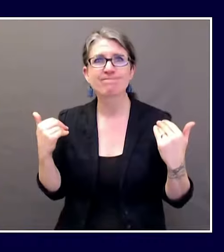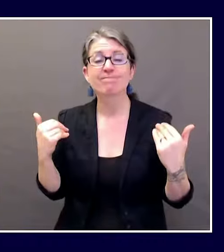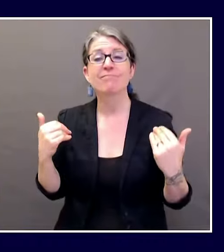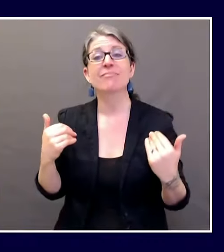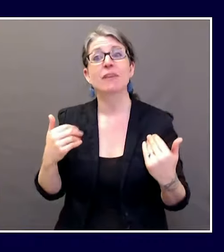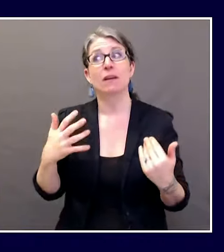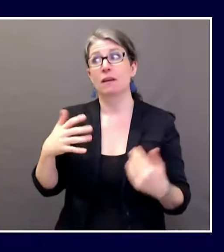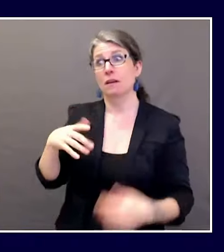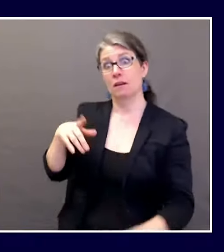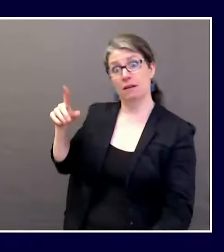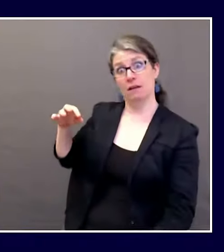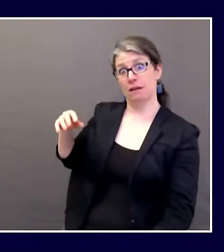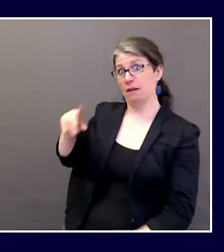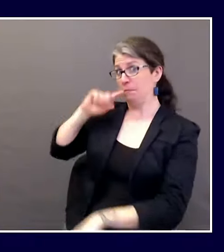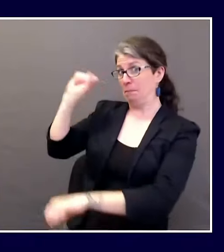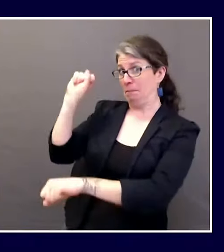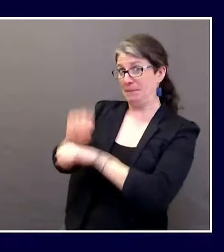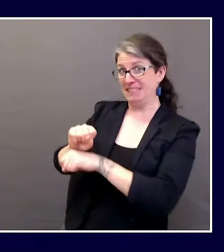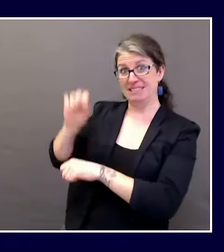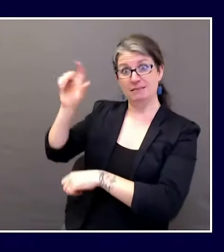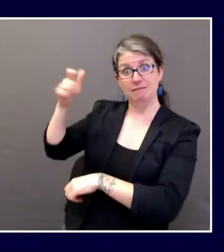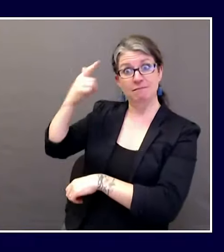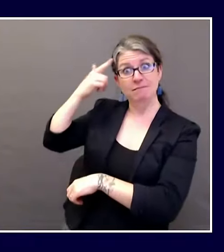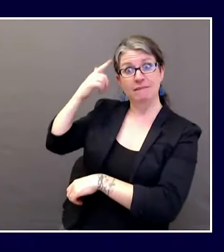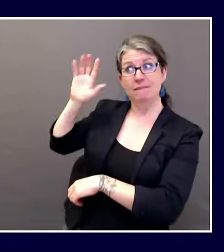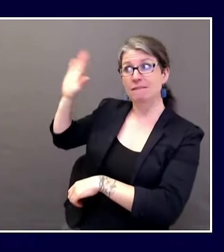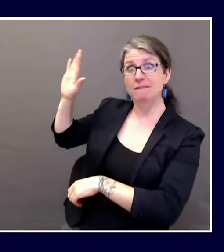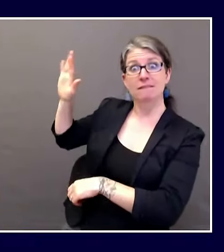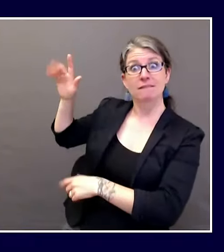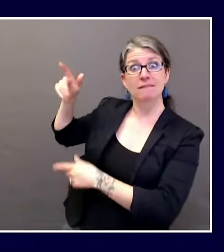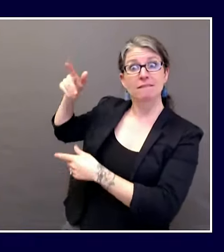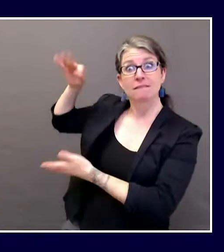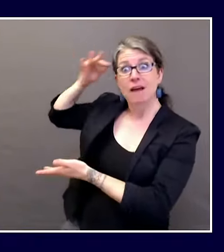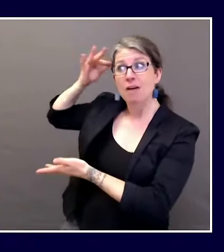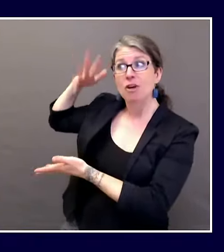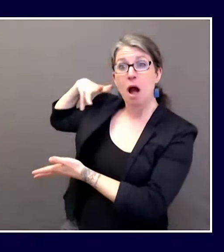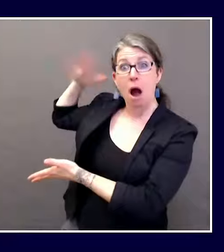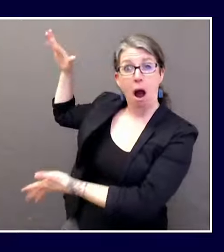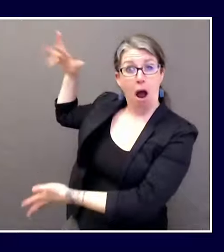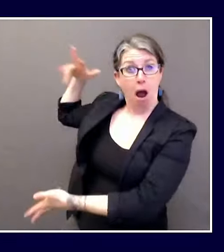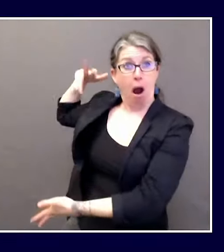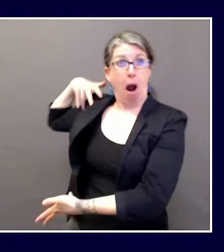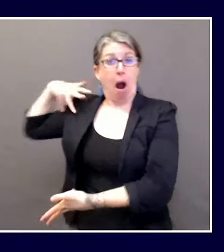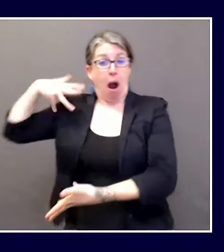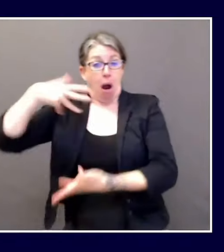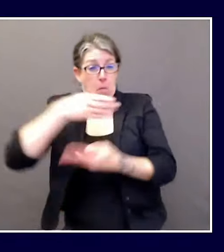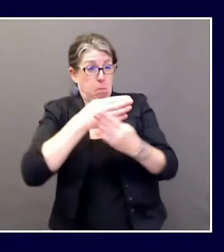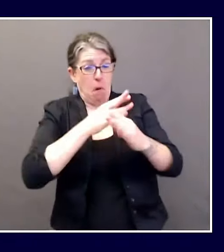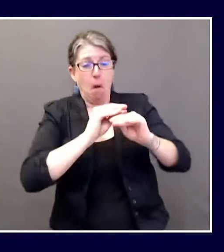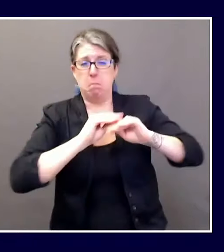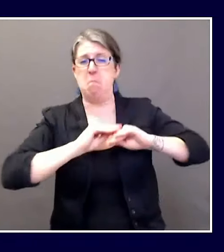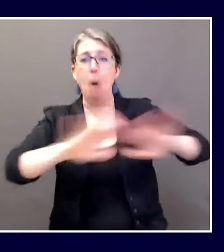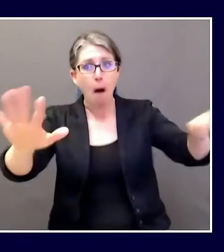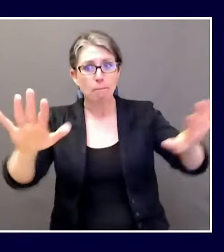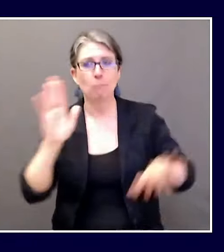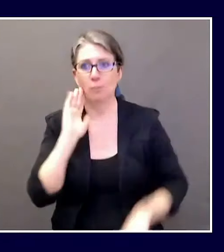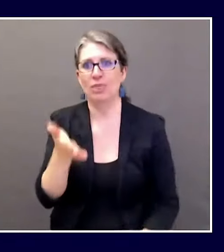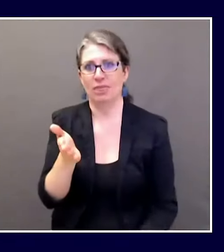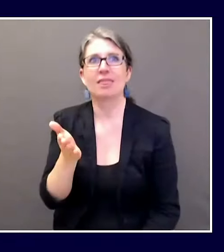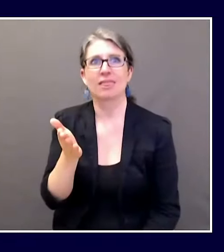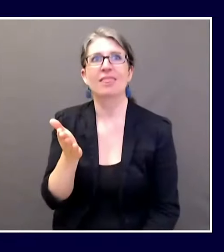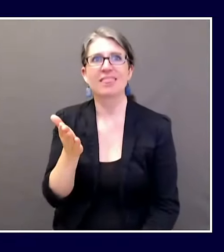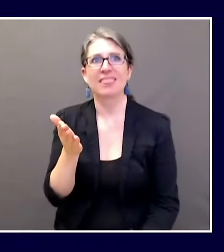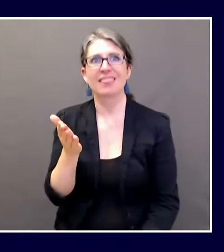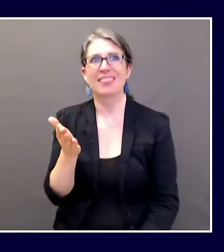into vaccinations as quickly as possible. We all want nothing more than to be back on that return and road to